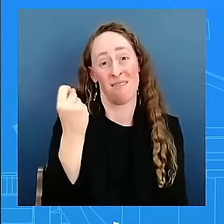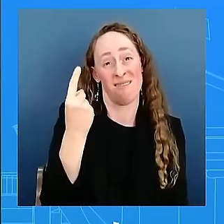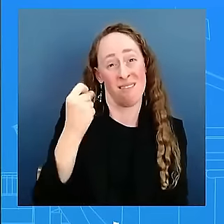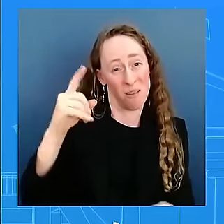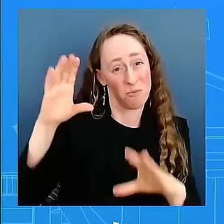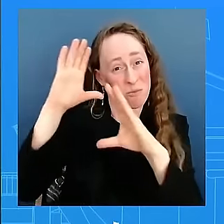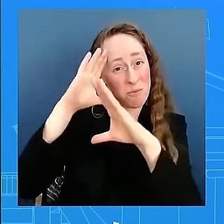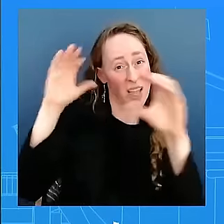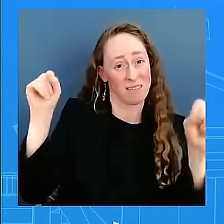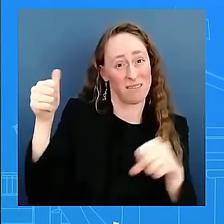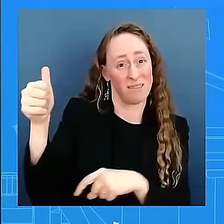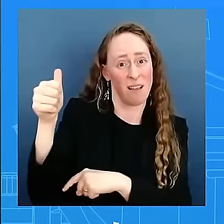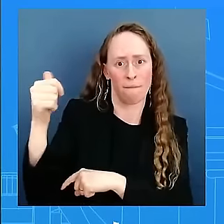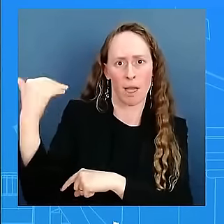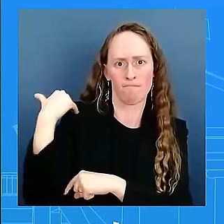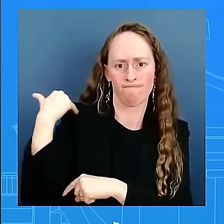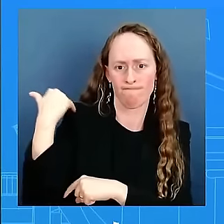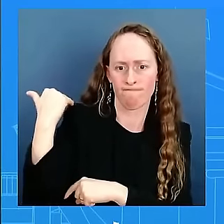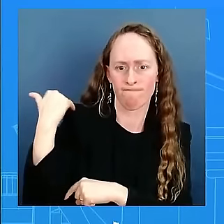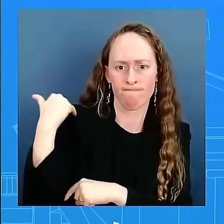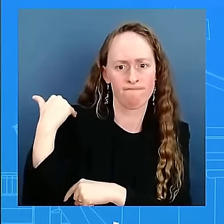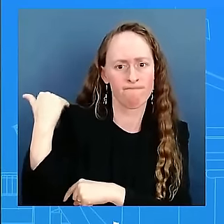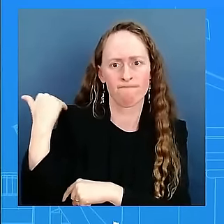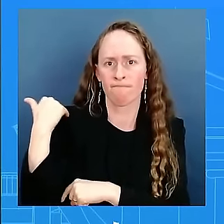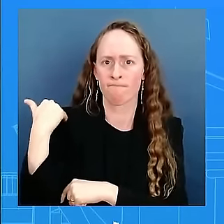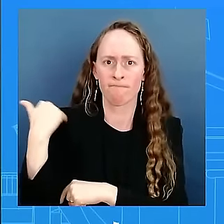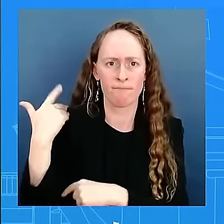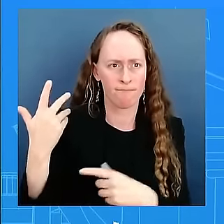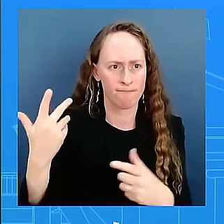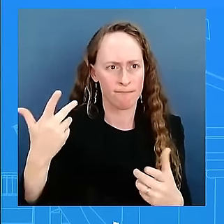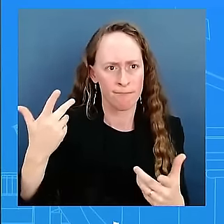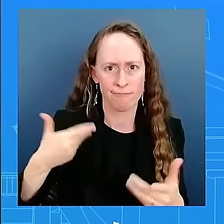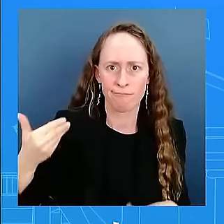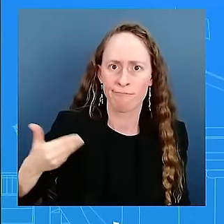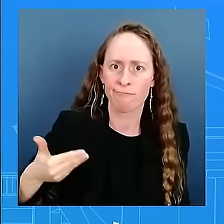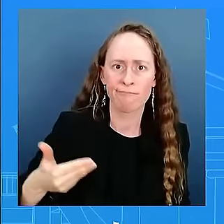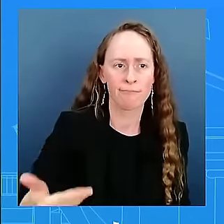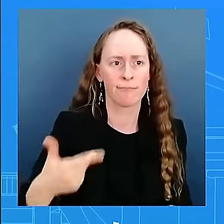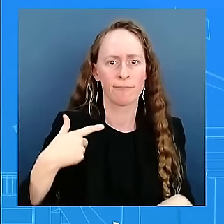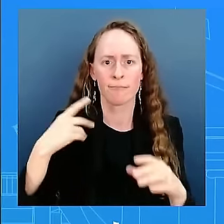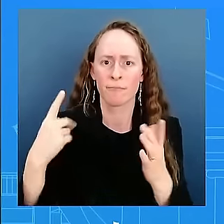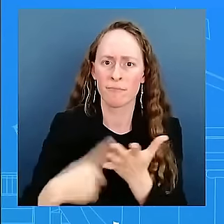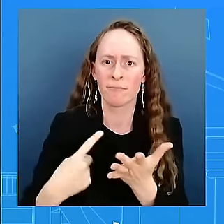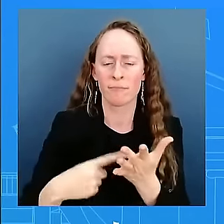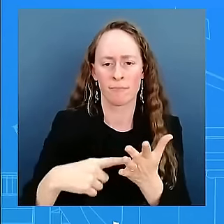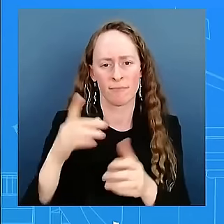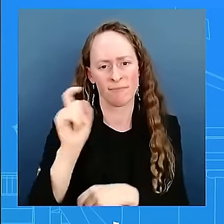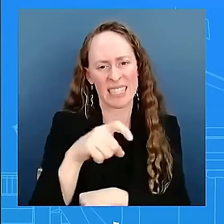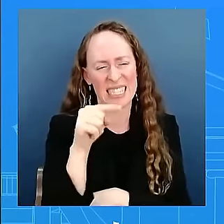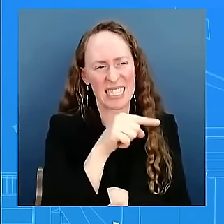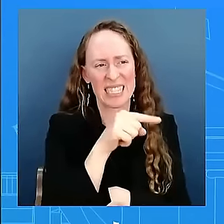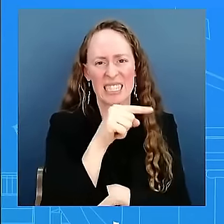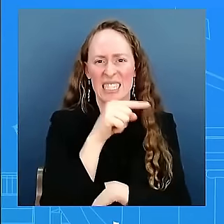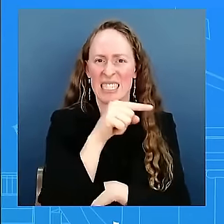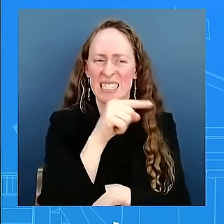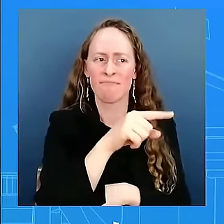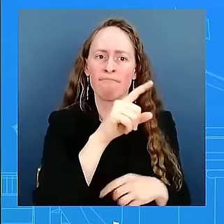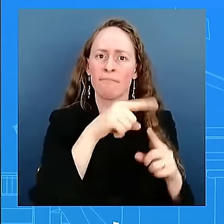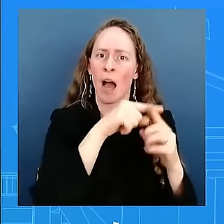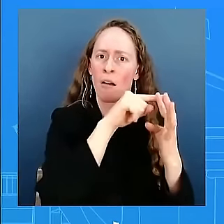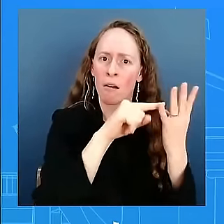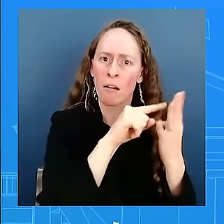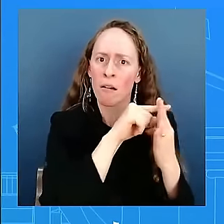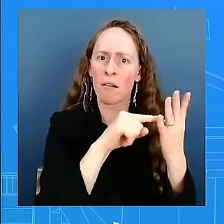Paul, Evan, and Alsu, and really pushed us to think about what configuration would actually work to make this